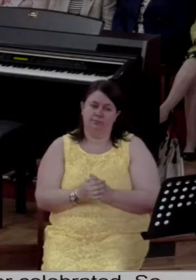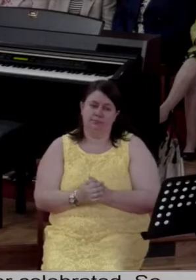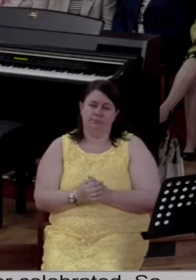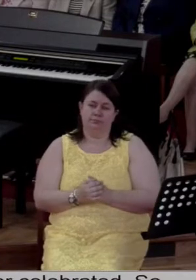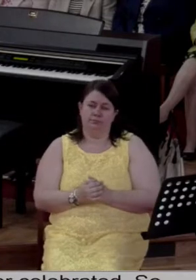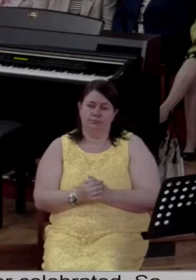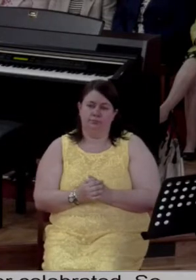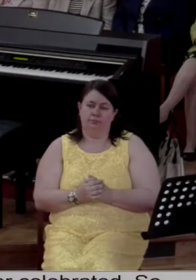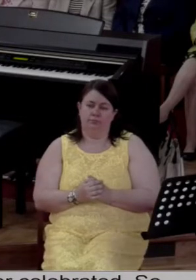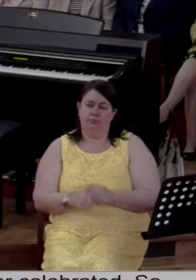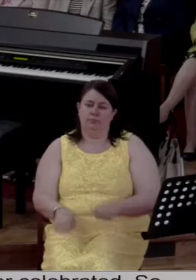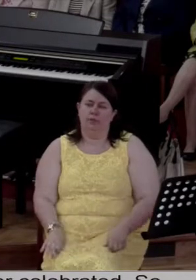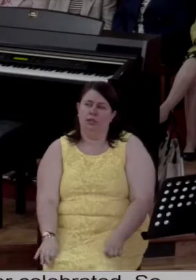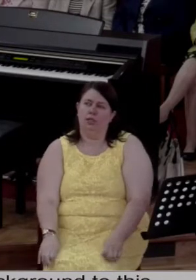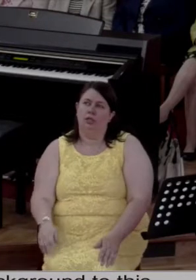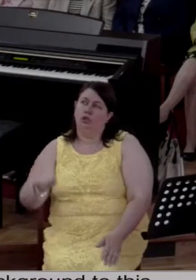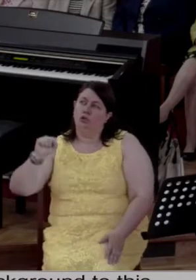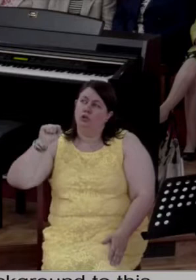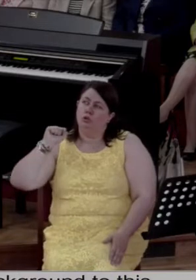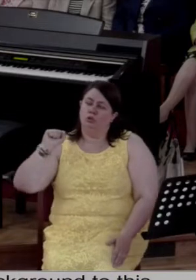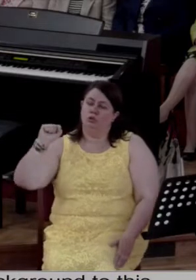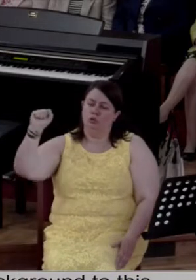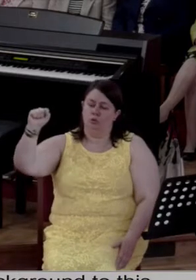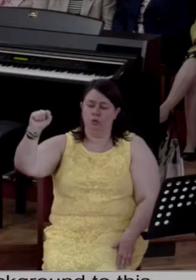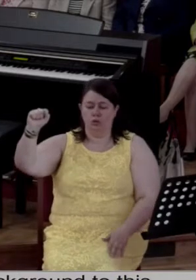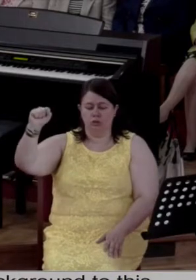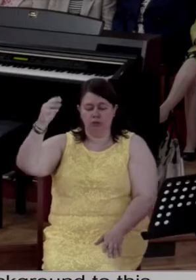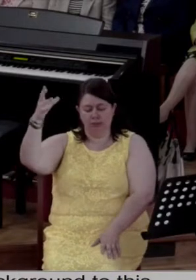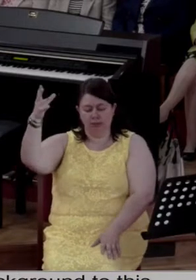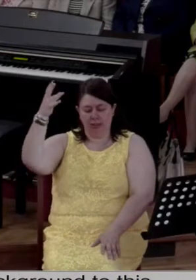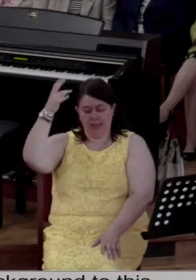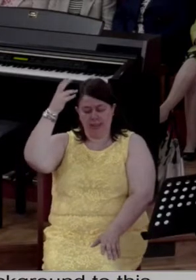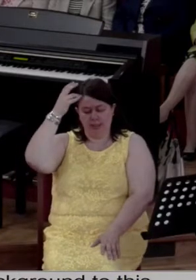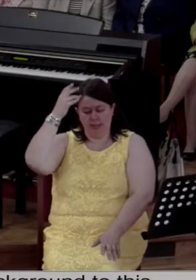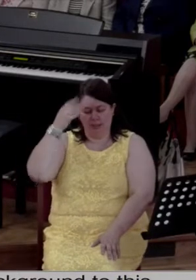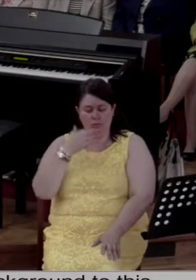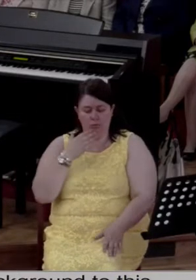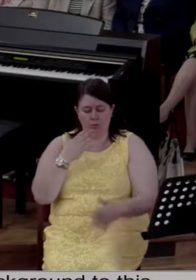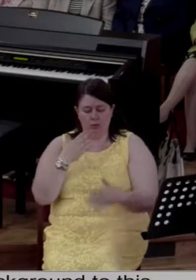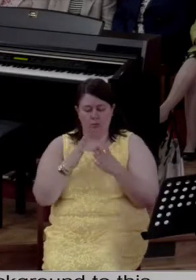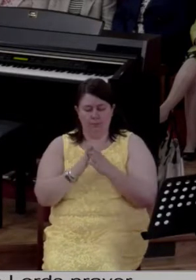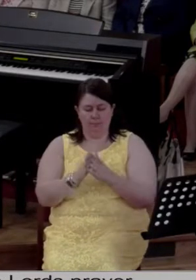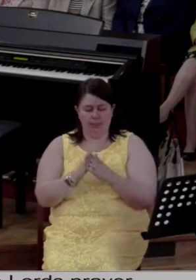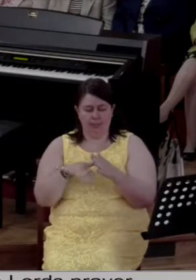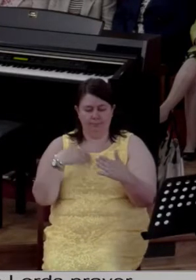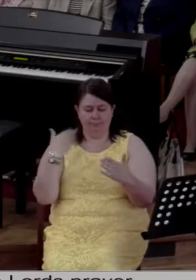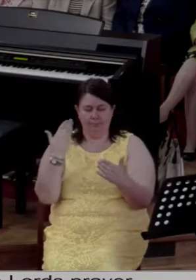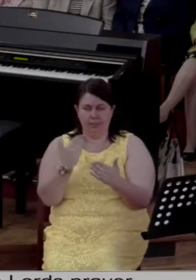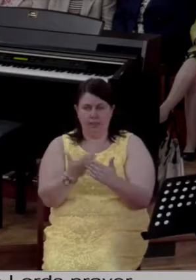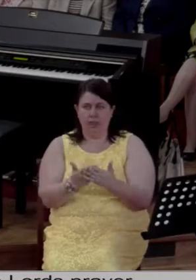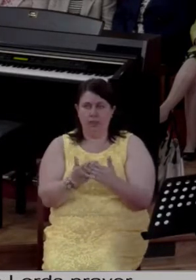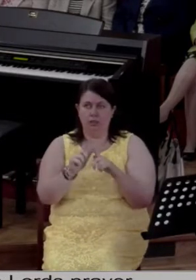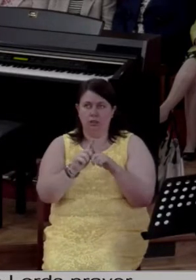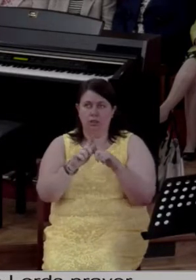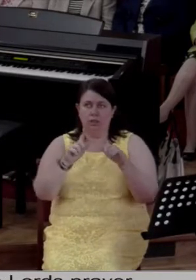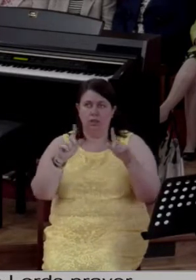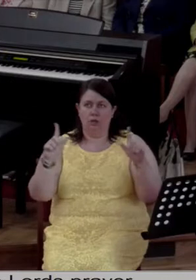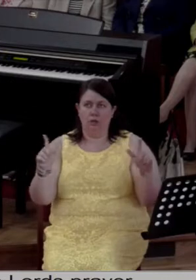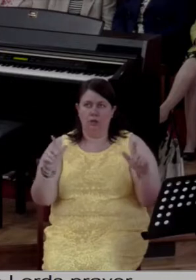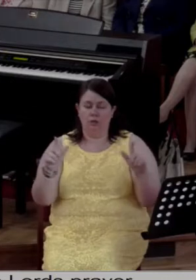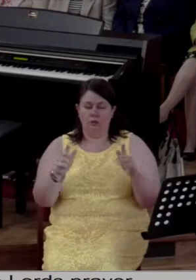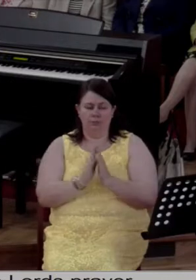Yours is the kingdom. When we pray that at the end of the Lord's Prayer, we are exercising